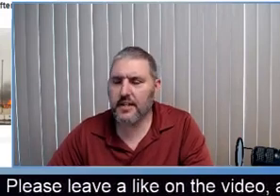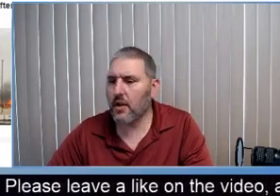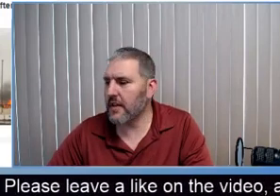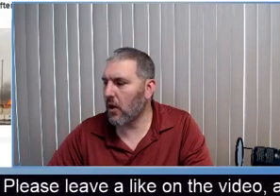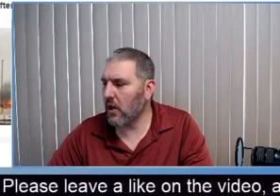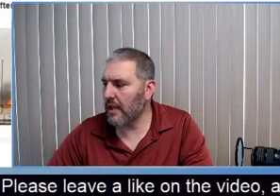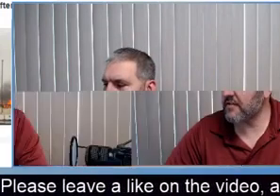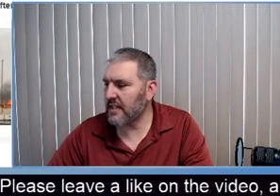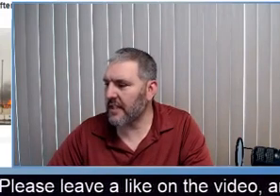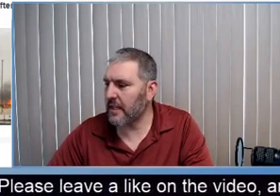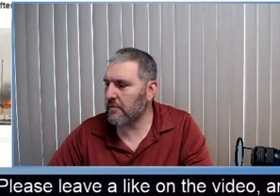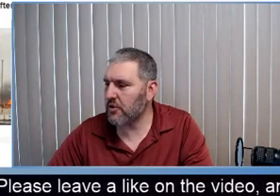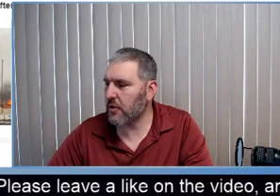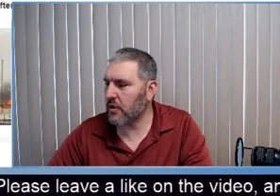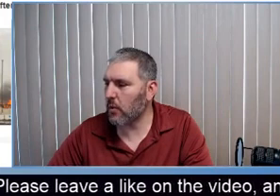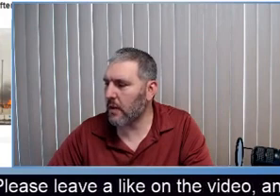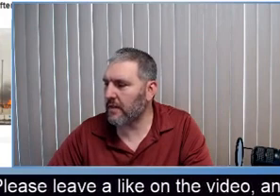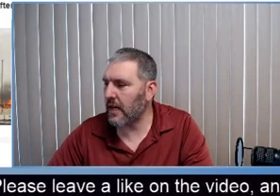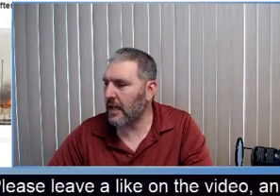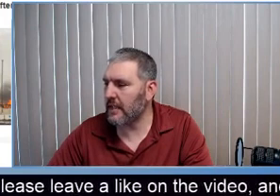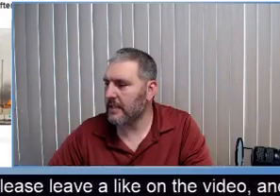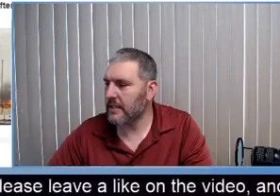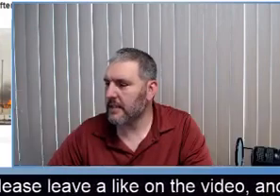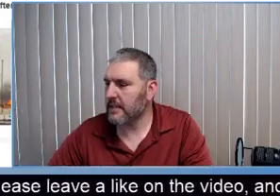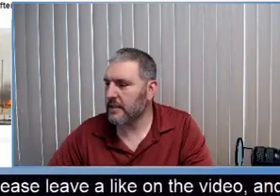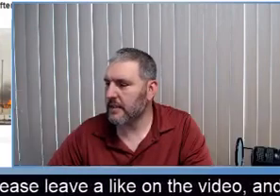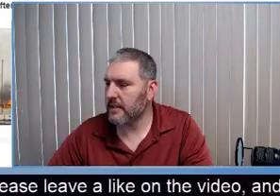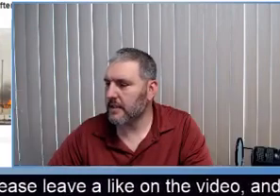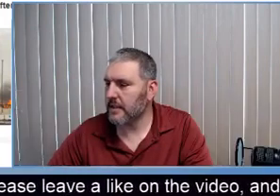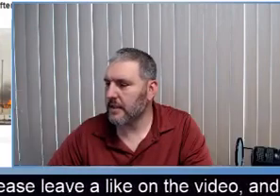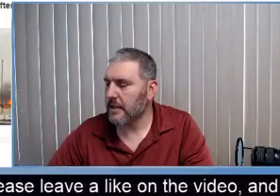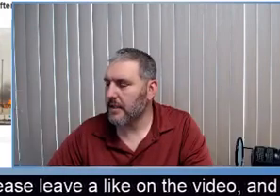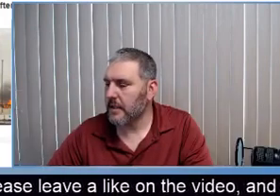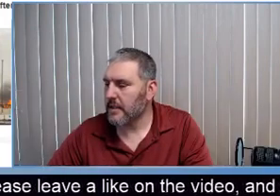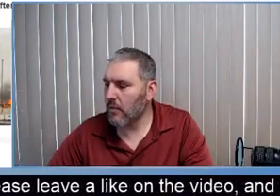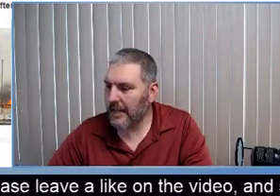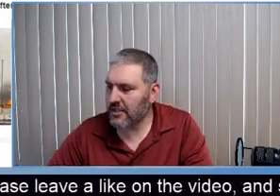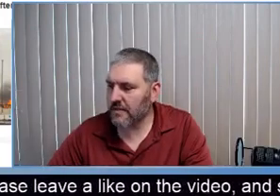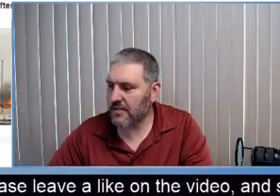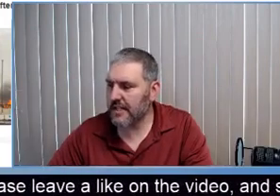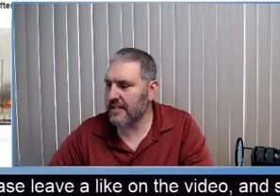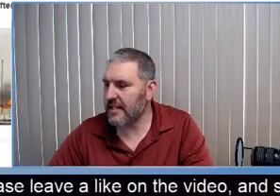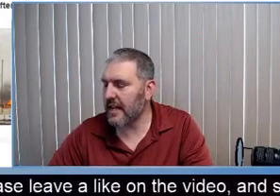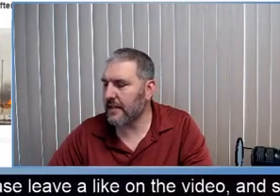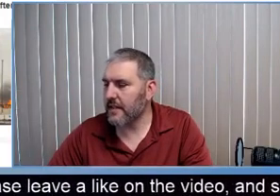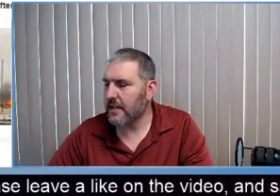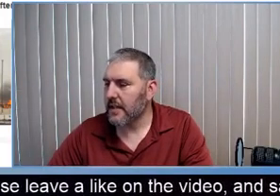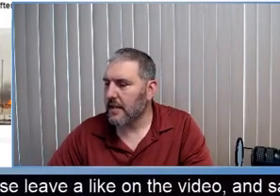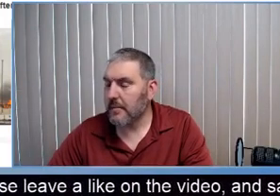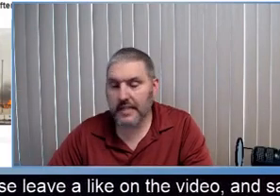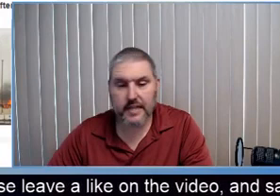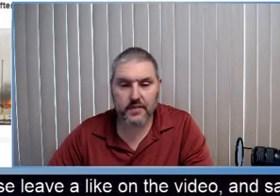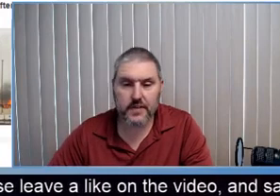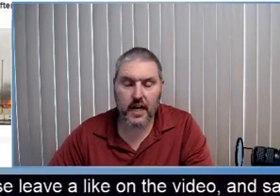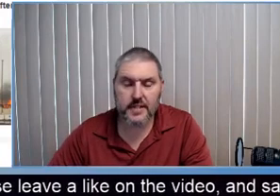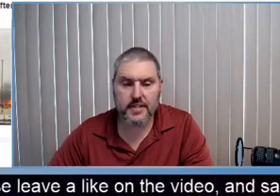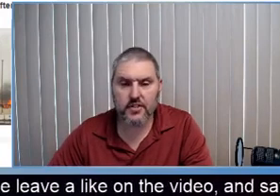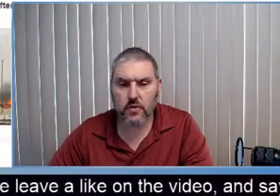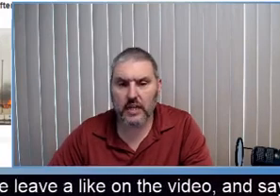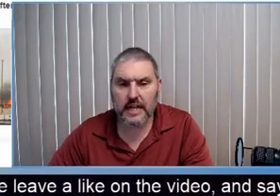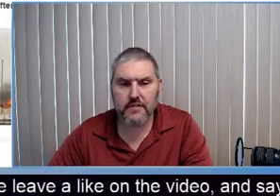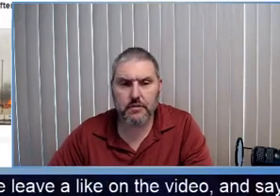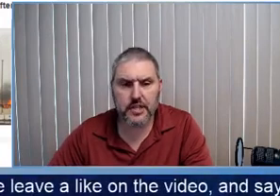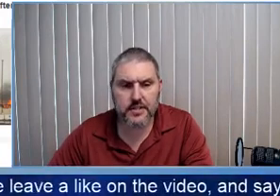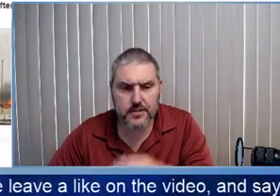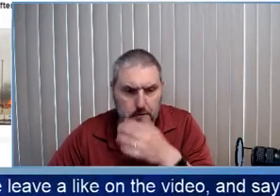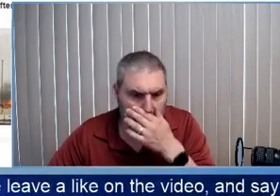They need to know that all have sinned and come short of the glory of God. The wages of sin is death, but the gift of God is